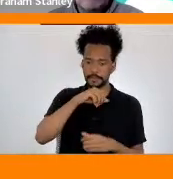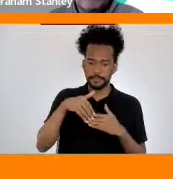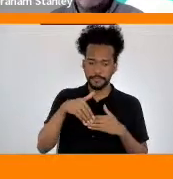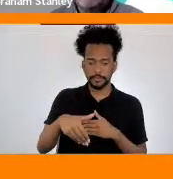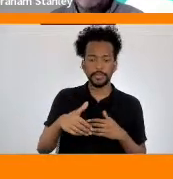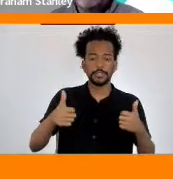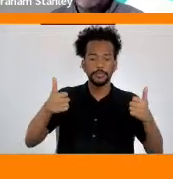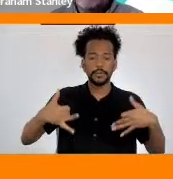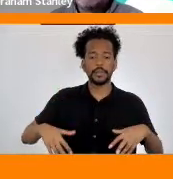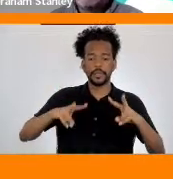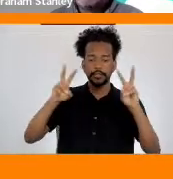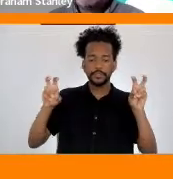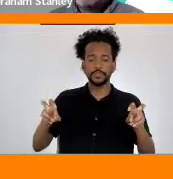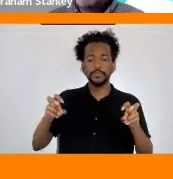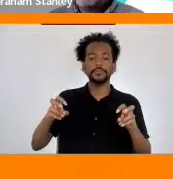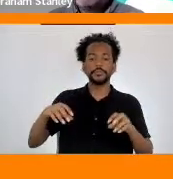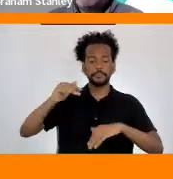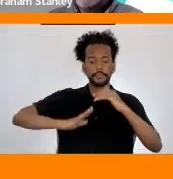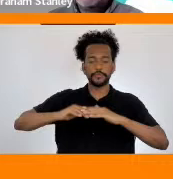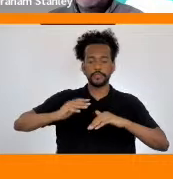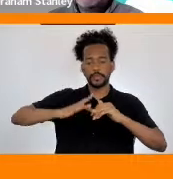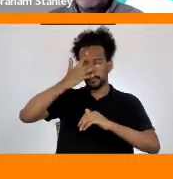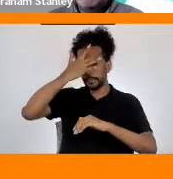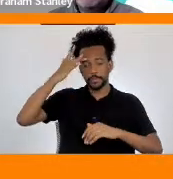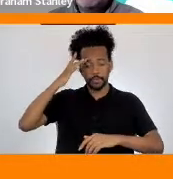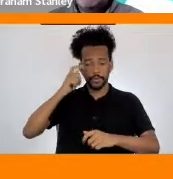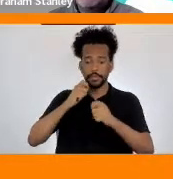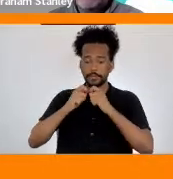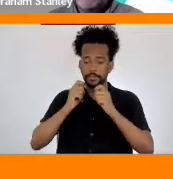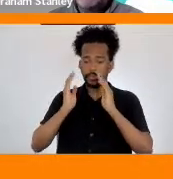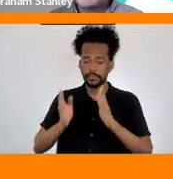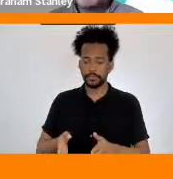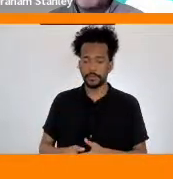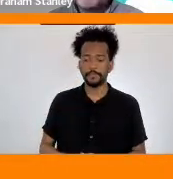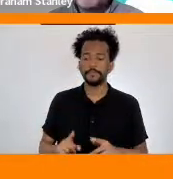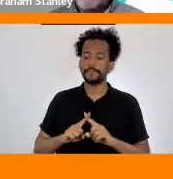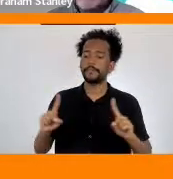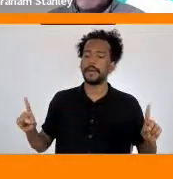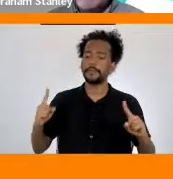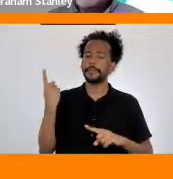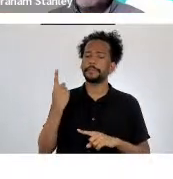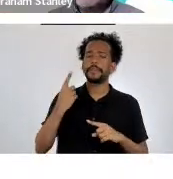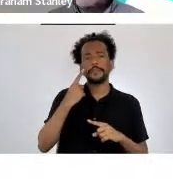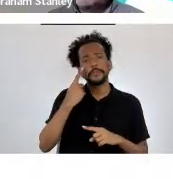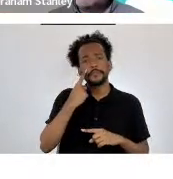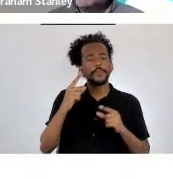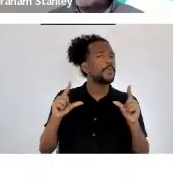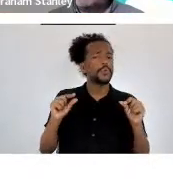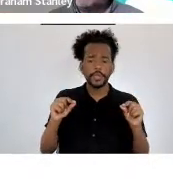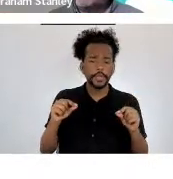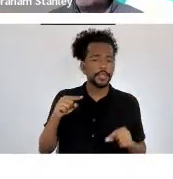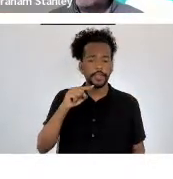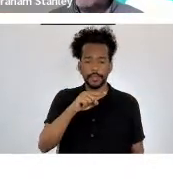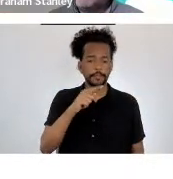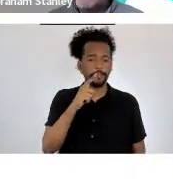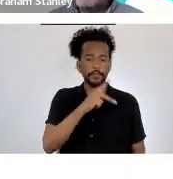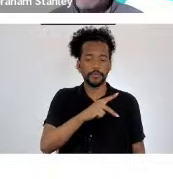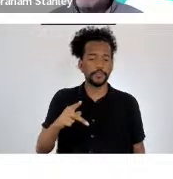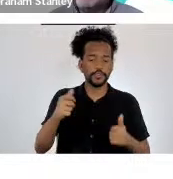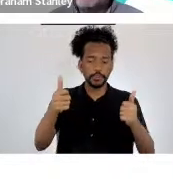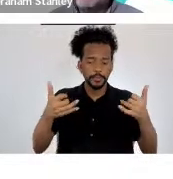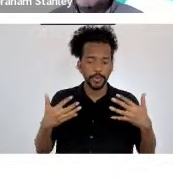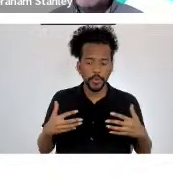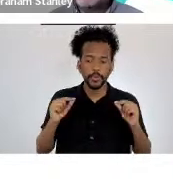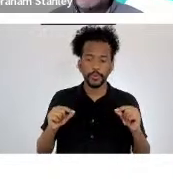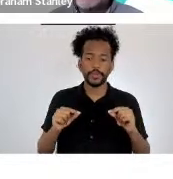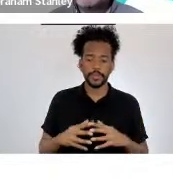were interviewed as well. But first of all, let's look at what the teachers say. In doing the literature review, we found that